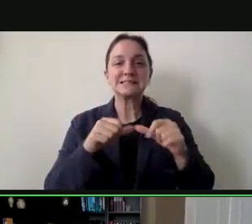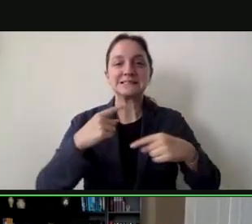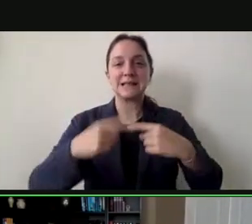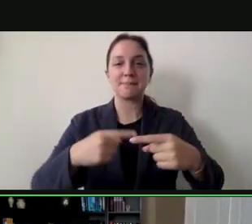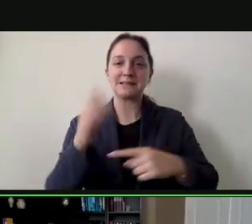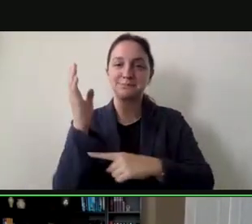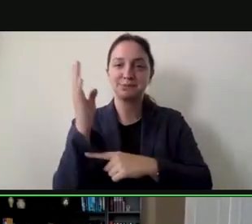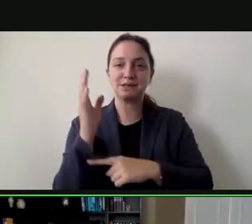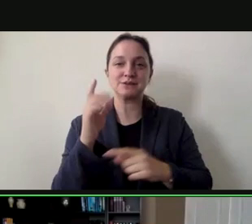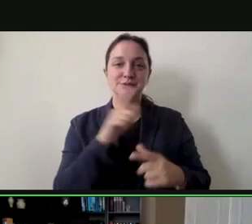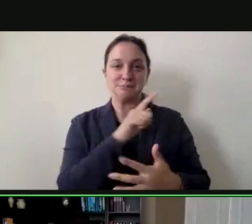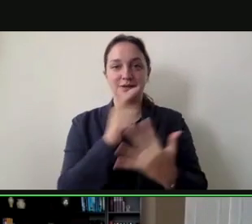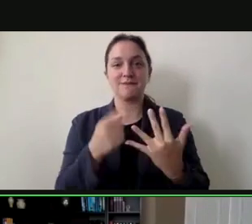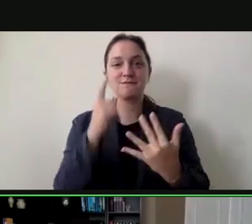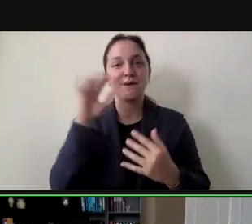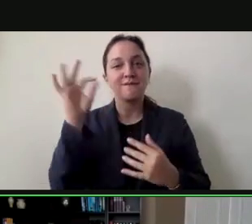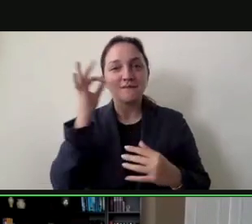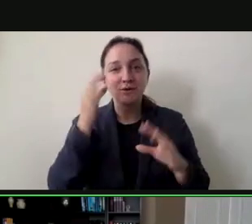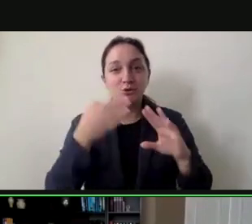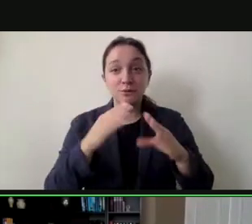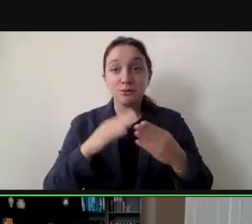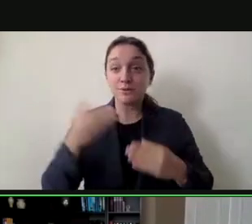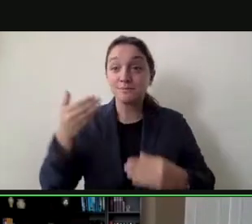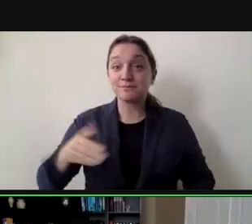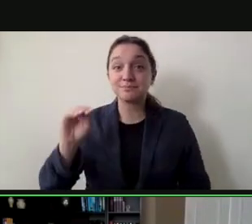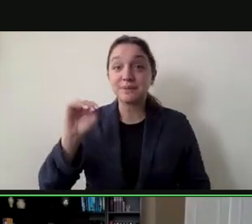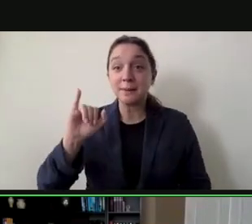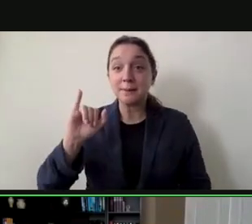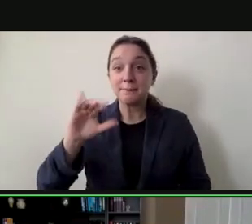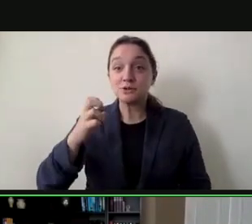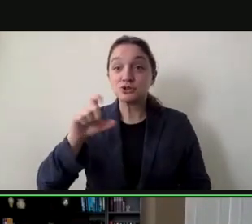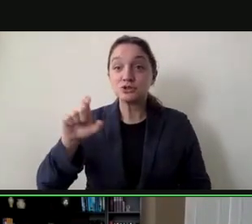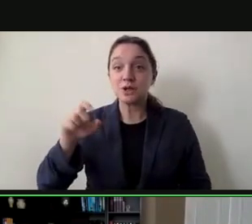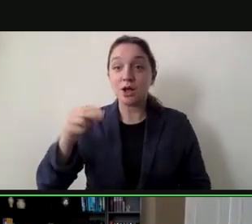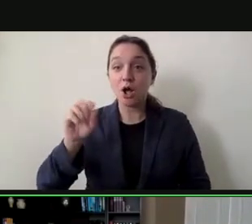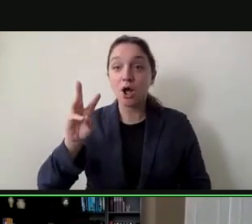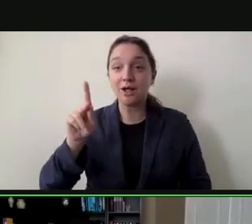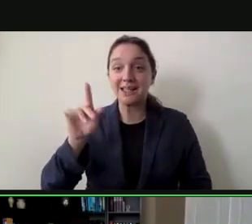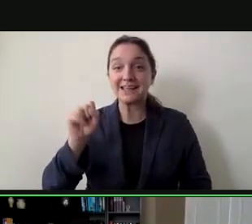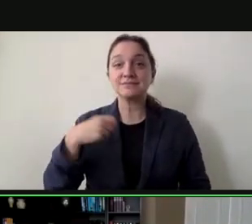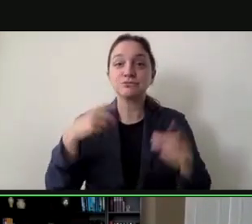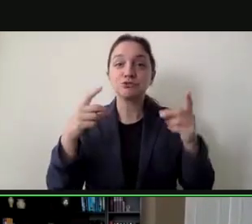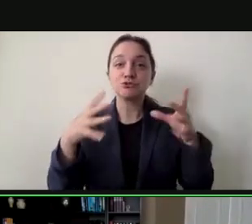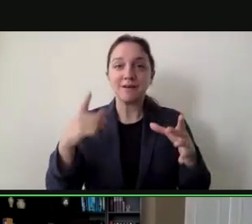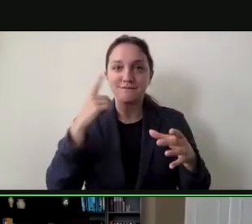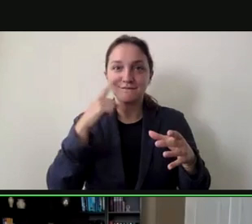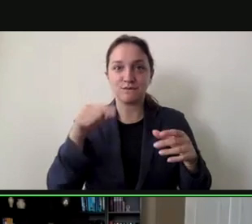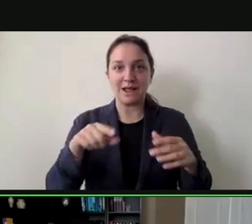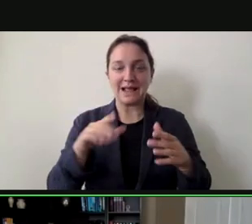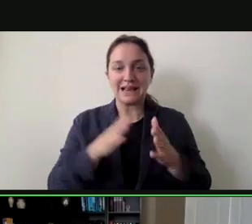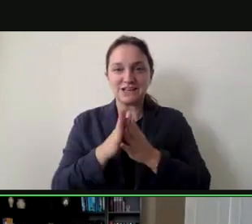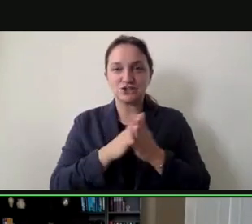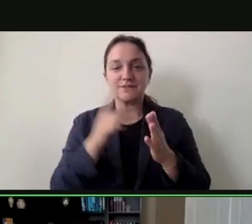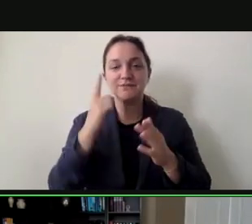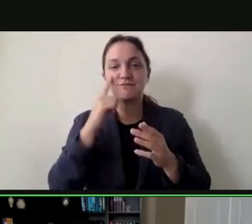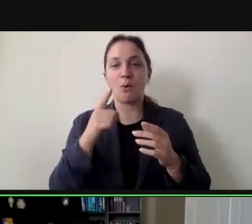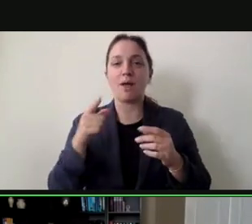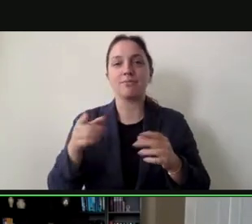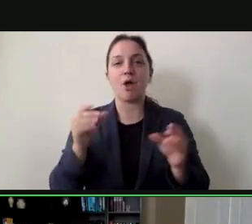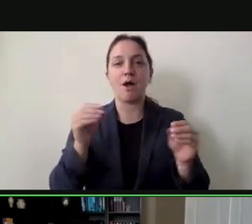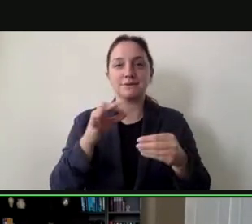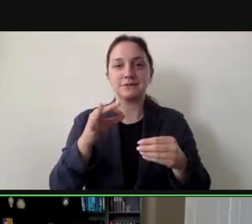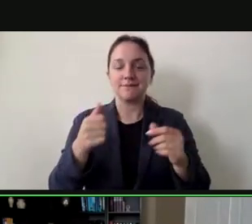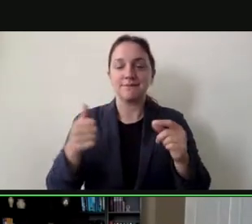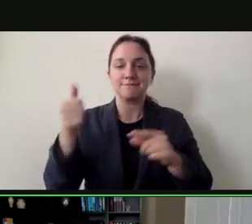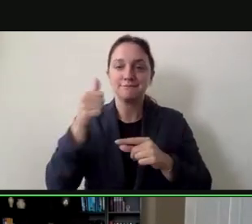for the federal community. I'm Michelle Hawkins, Director for Strategic Initiatives in the Office of the Federal Chief Sustainability Officer in